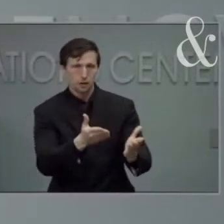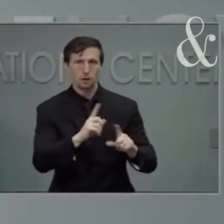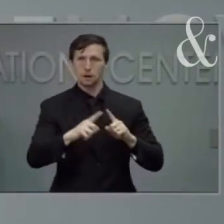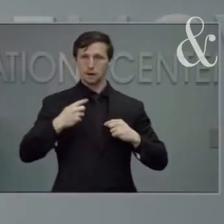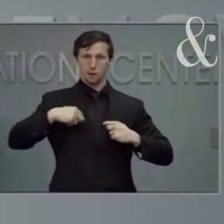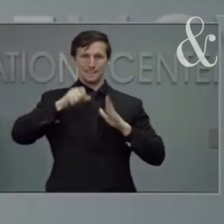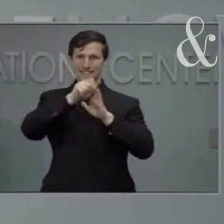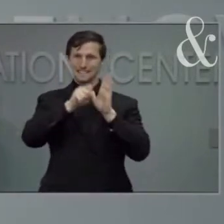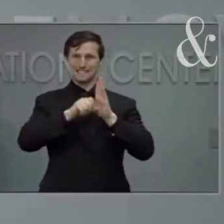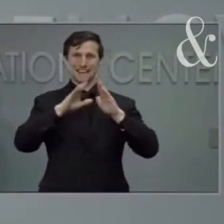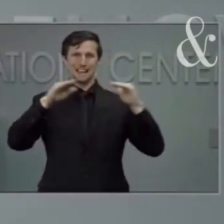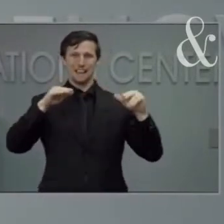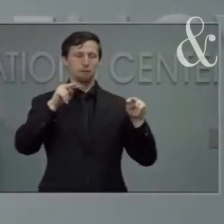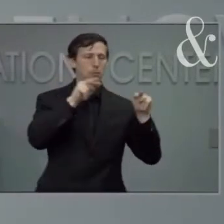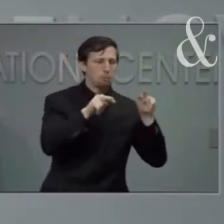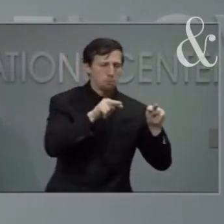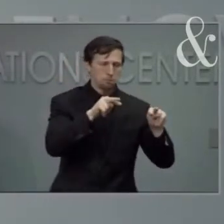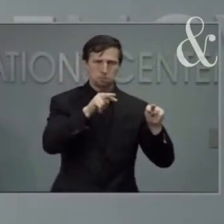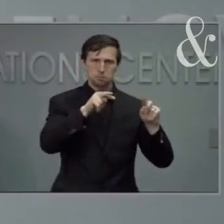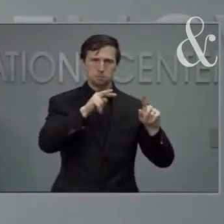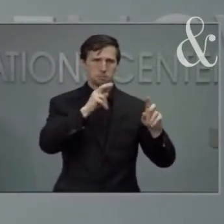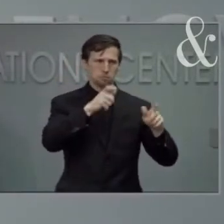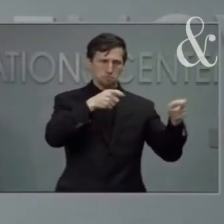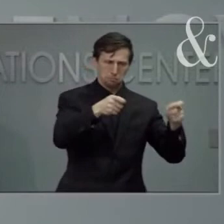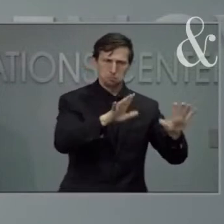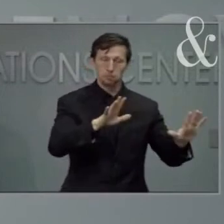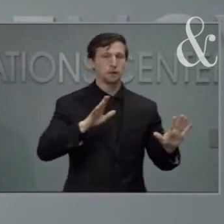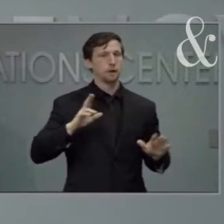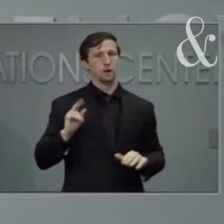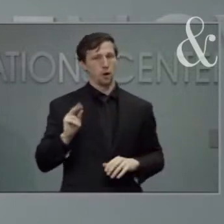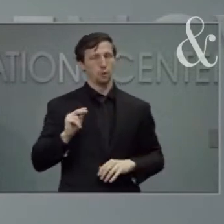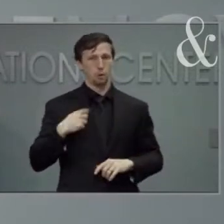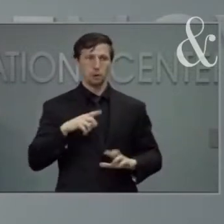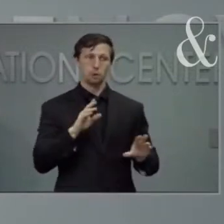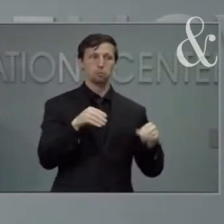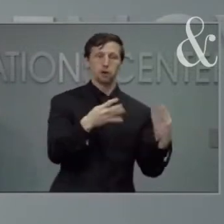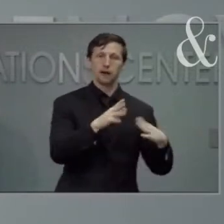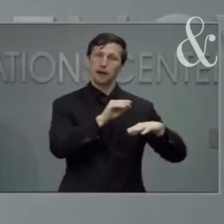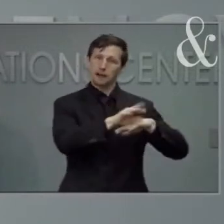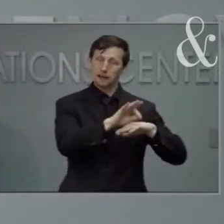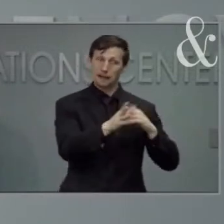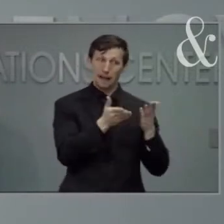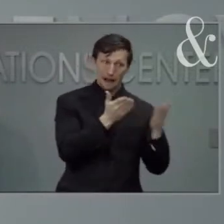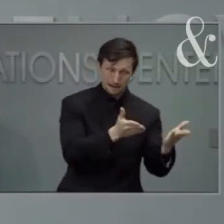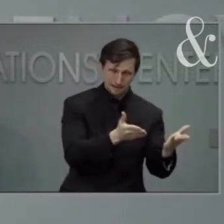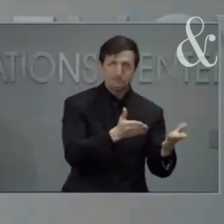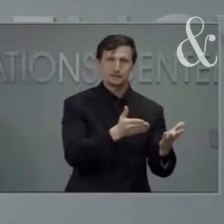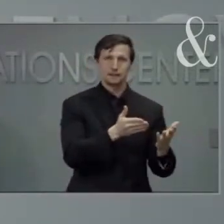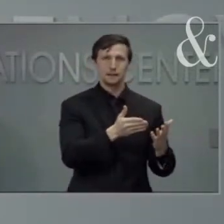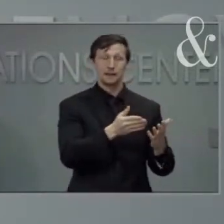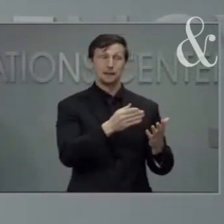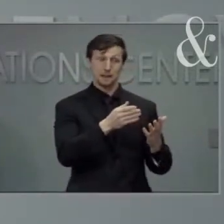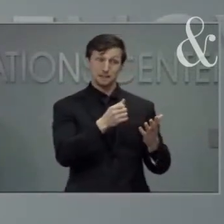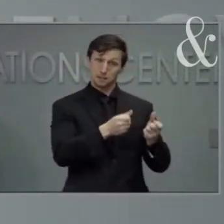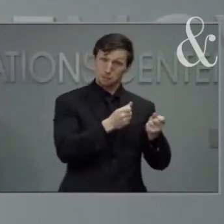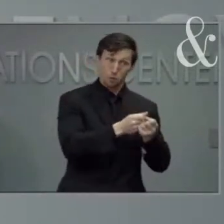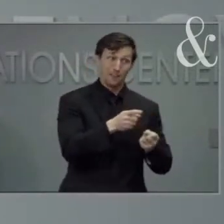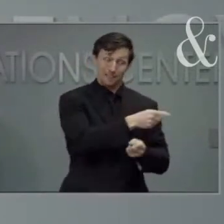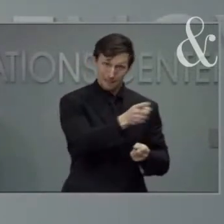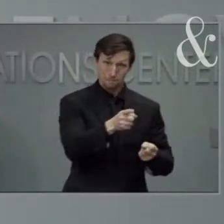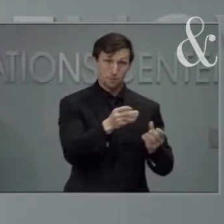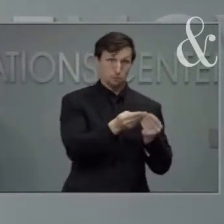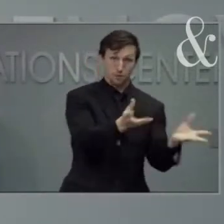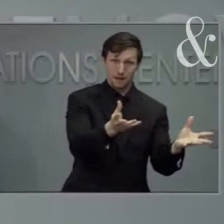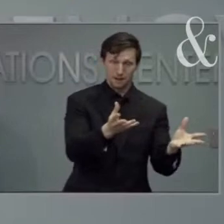sub-prioritizing at the state level, but we will work with our vaccine providers to make sure that they can be getting to folks. I want to reiterate, the supply is